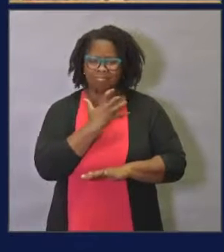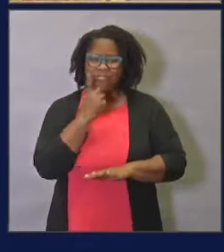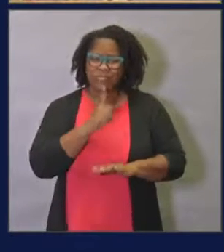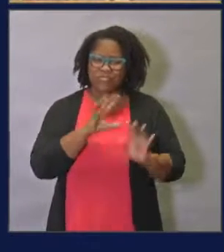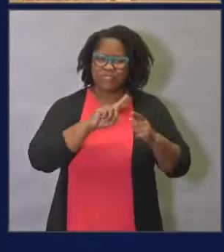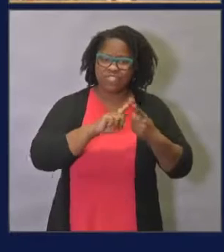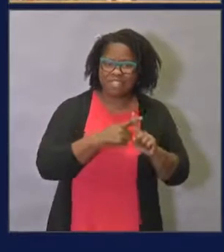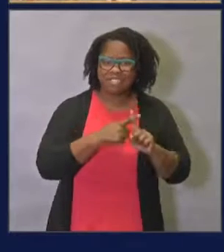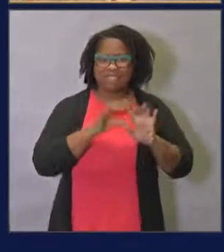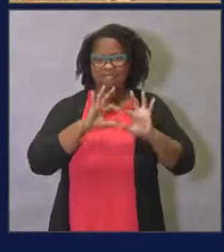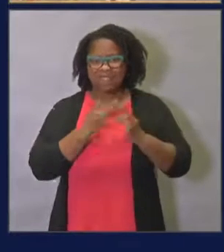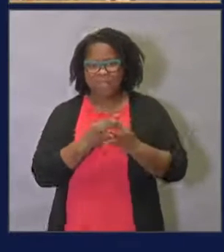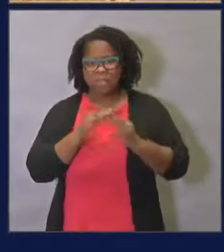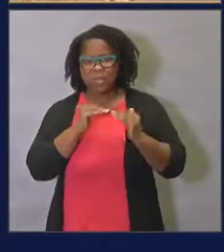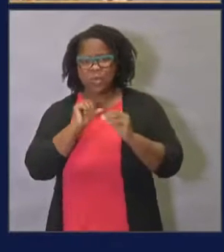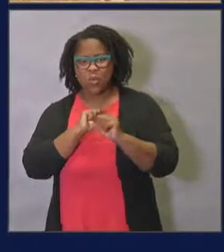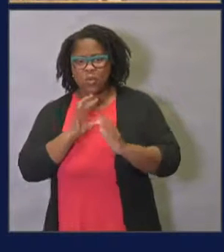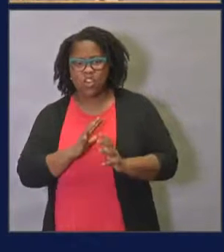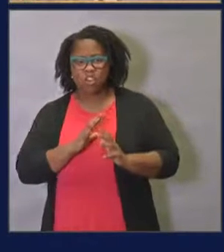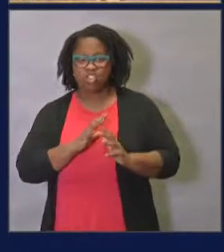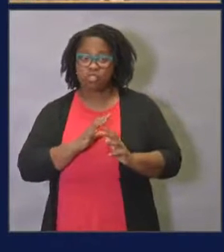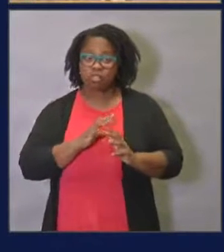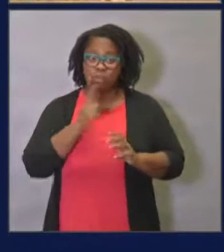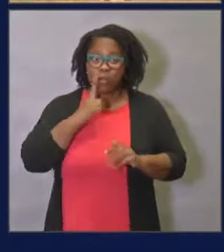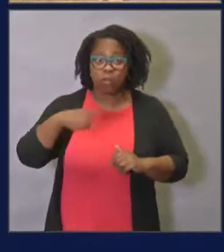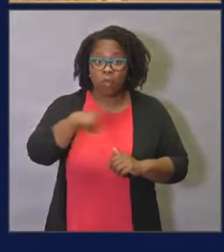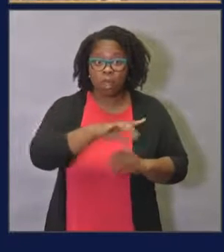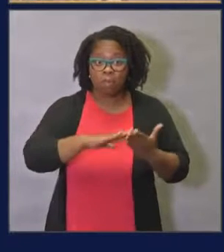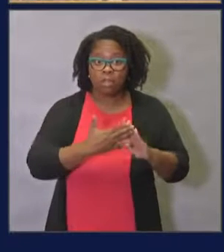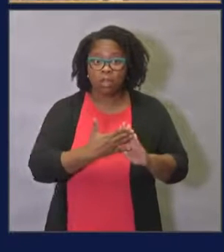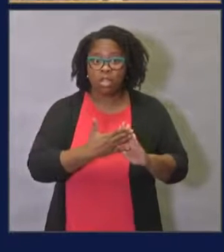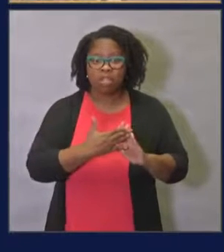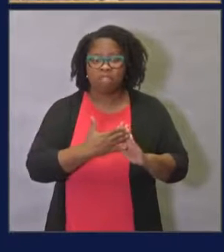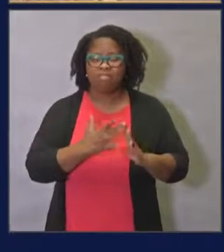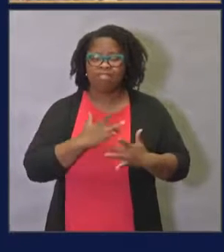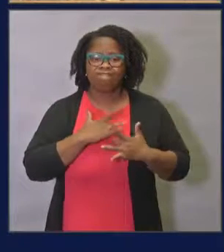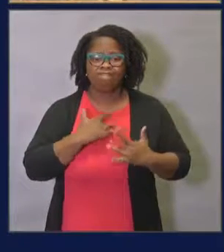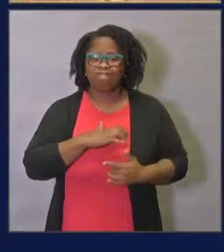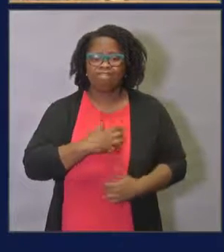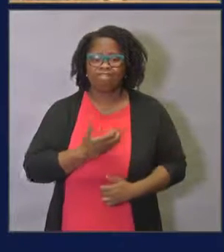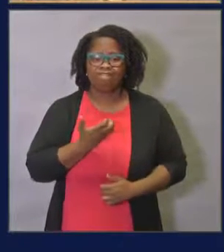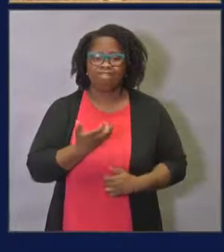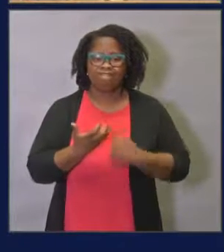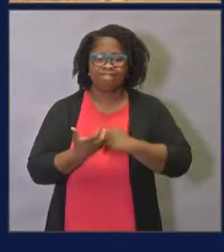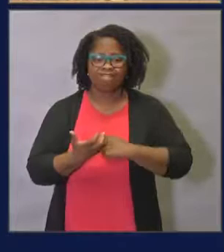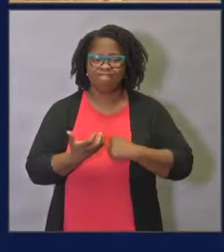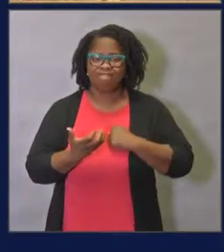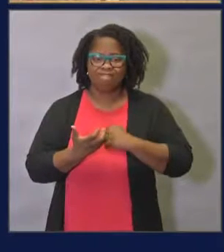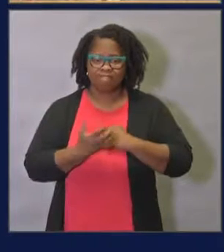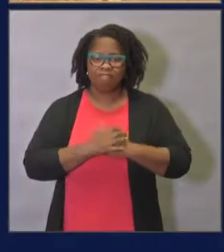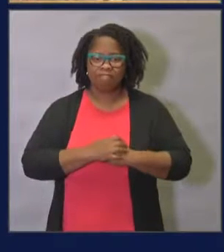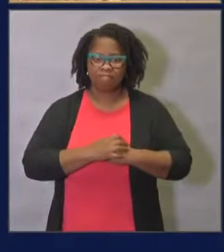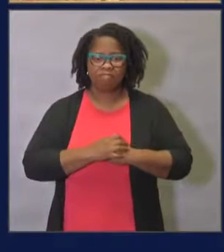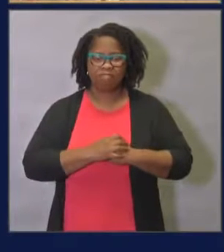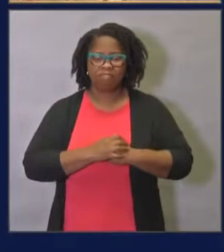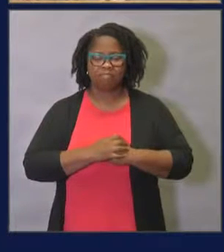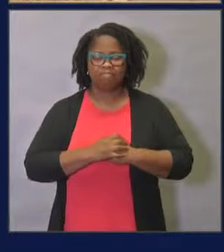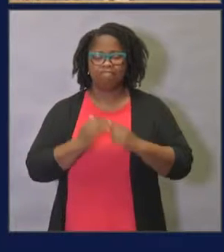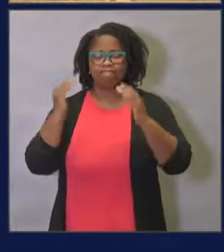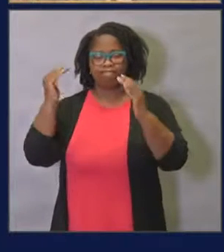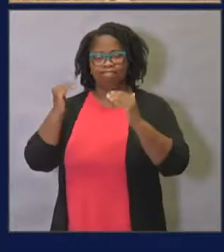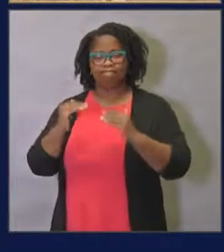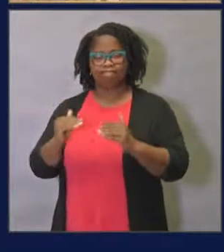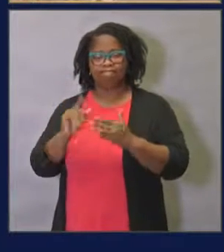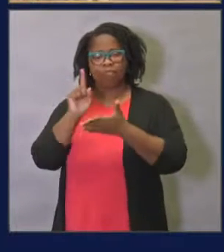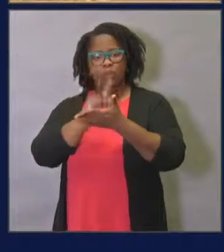our entire community. My heart goes out to all. Next slide. This slide shows our weekly number